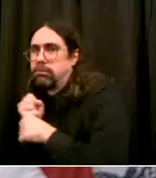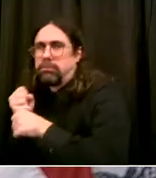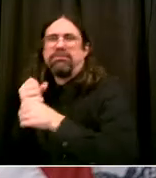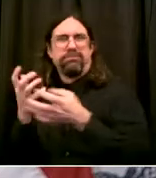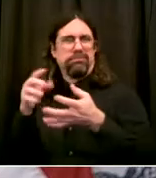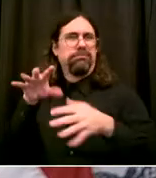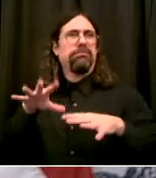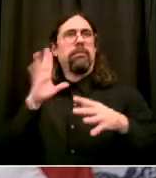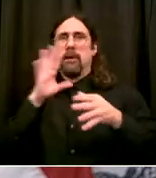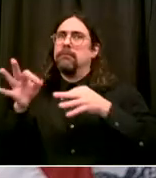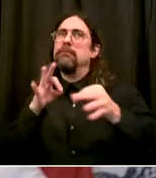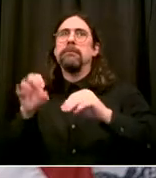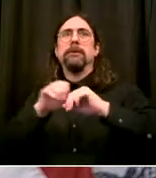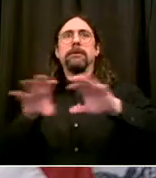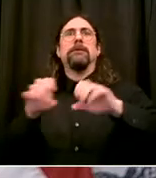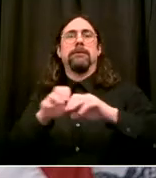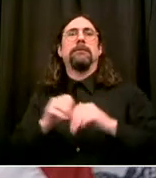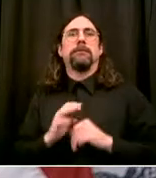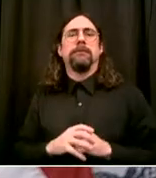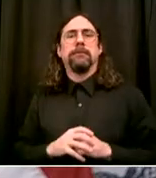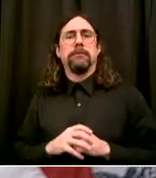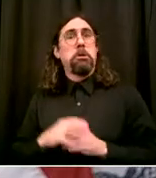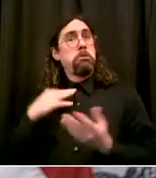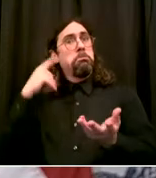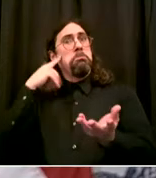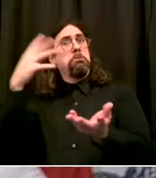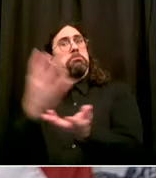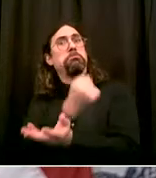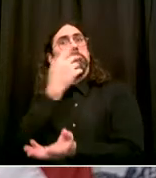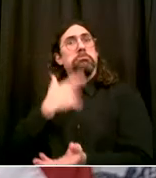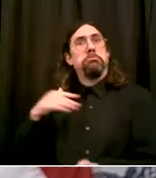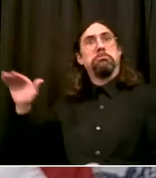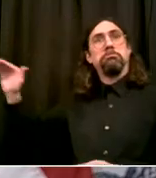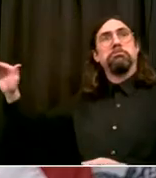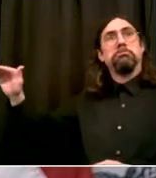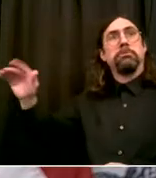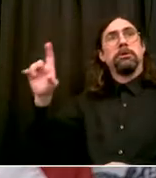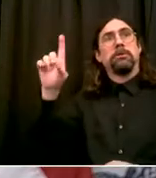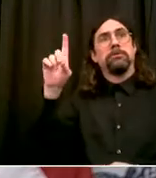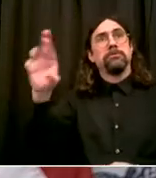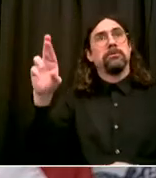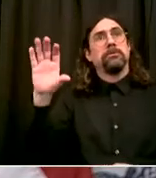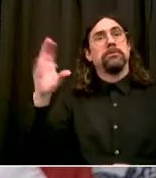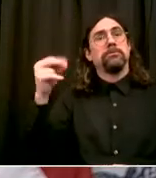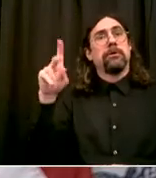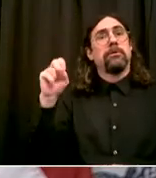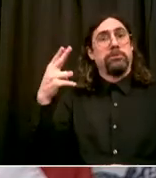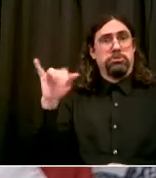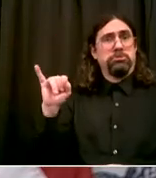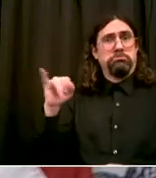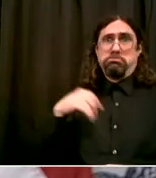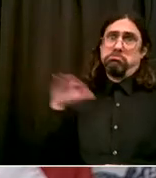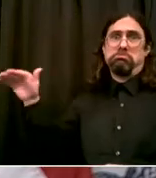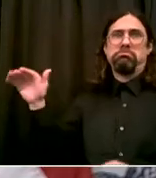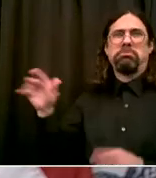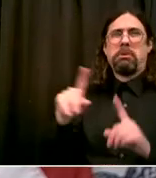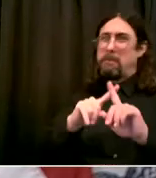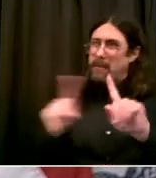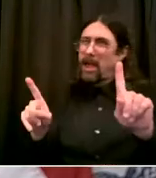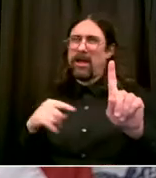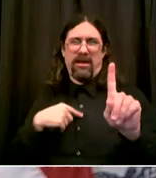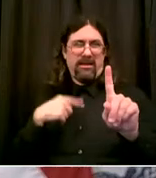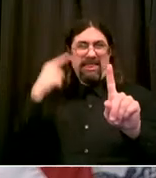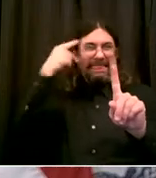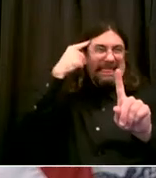yet. I also want to say at the outset, it's a voluntary effort, meaning